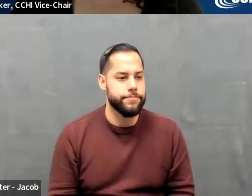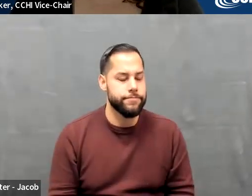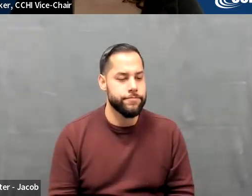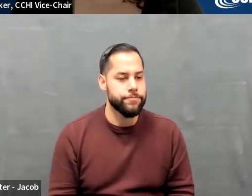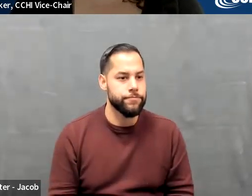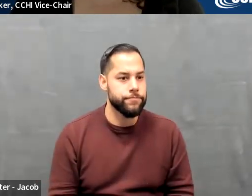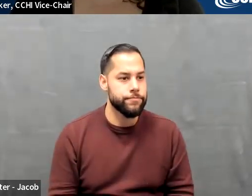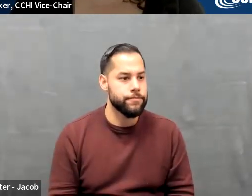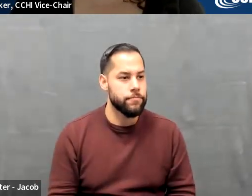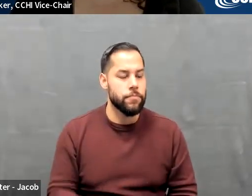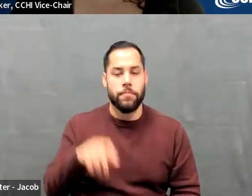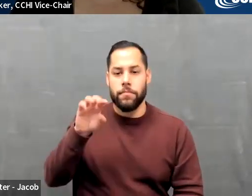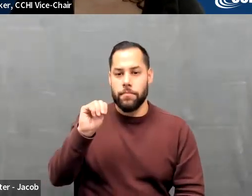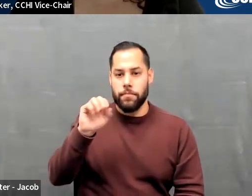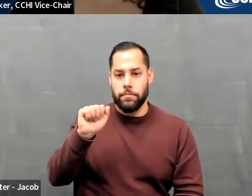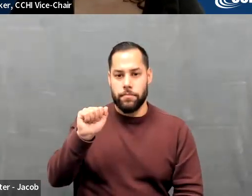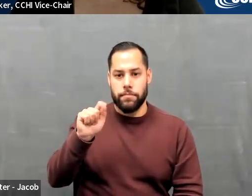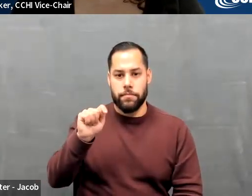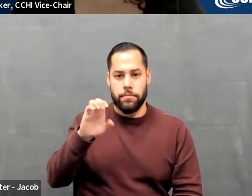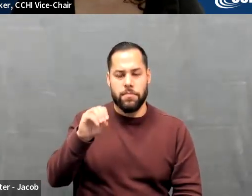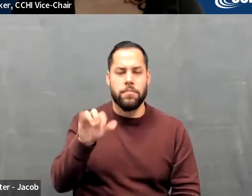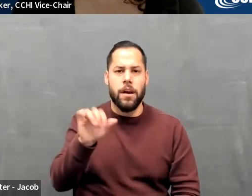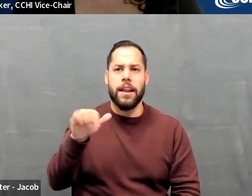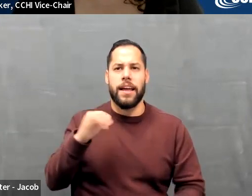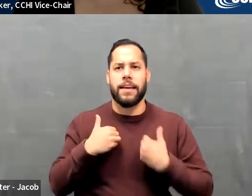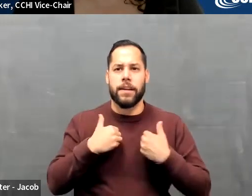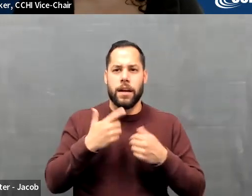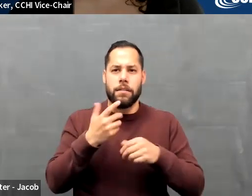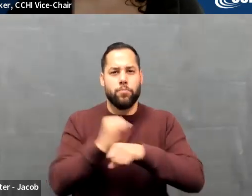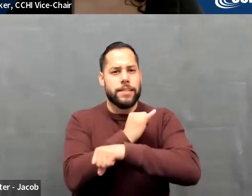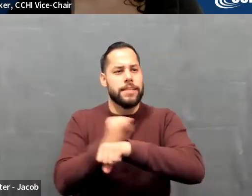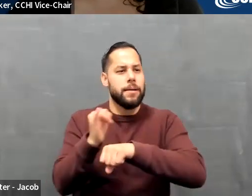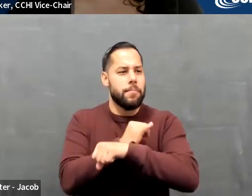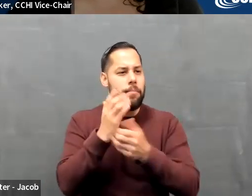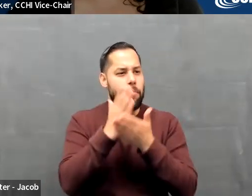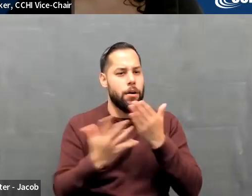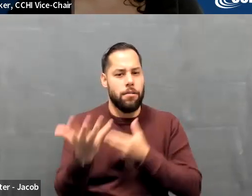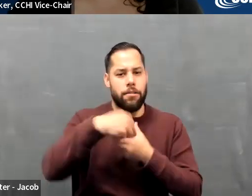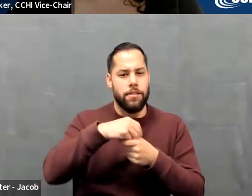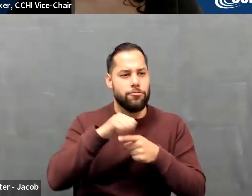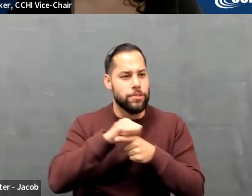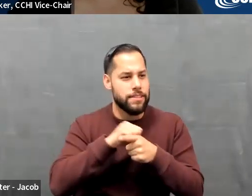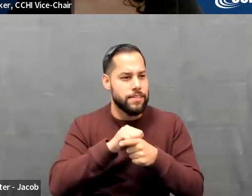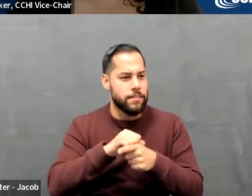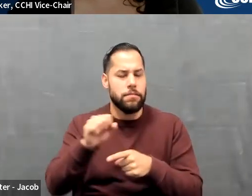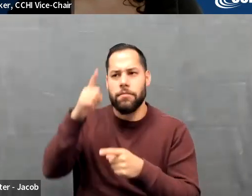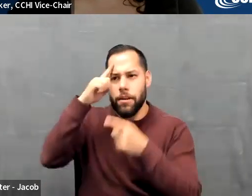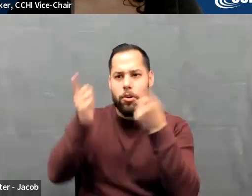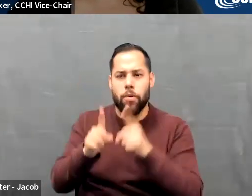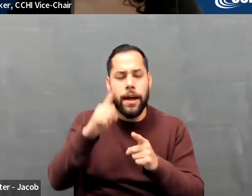Yeah, it's like having a practicum aspect of the training. I agree with you. I